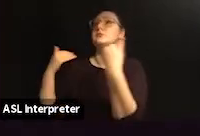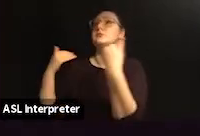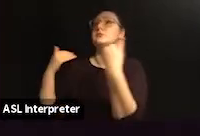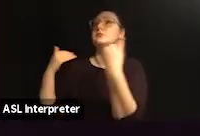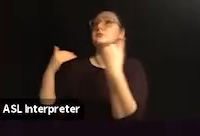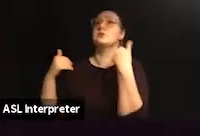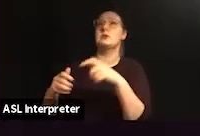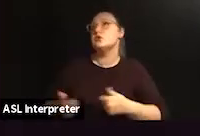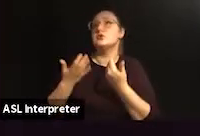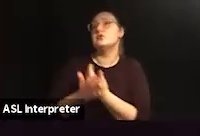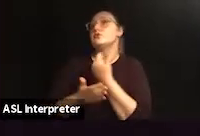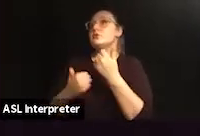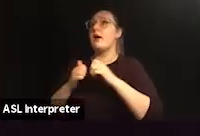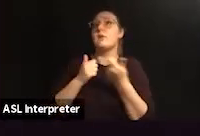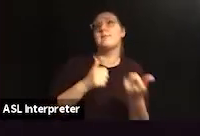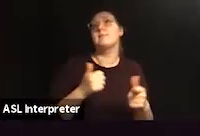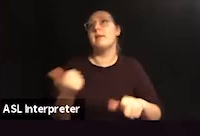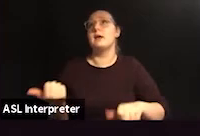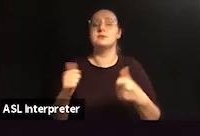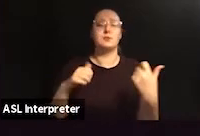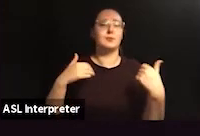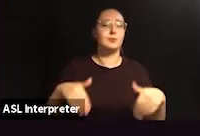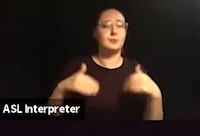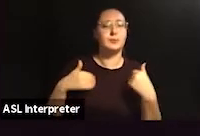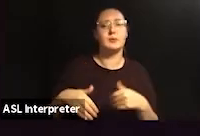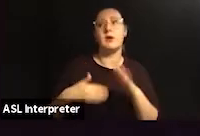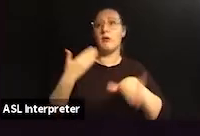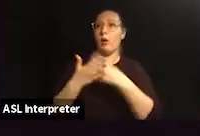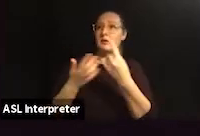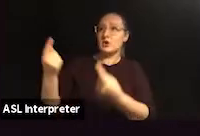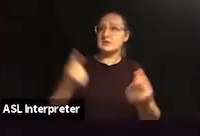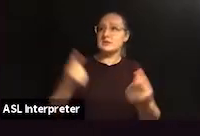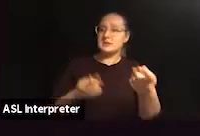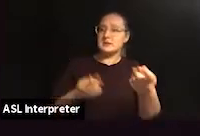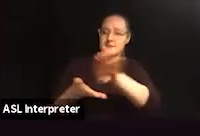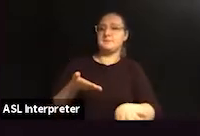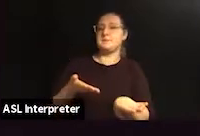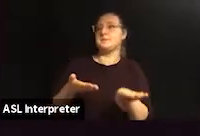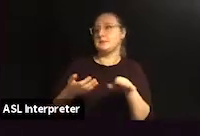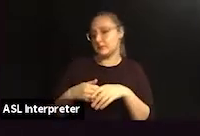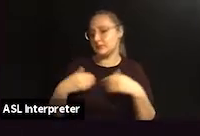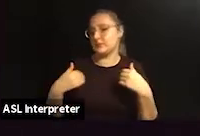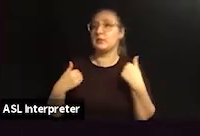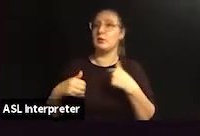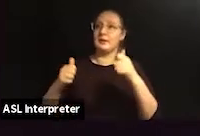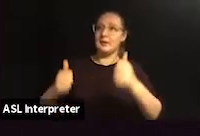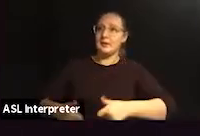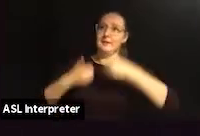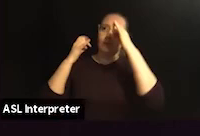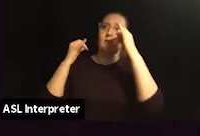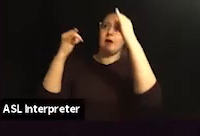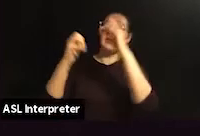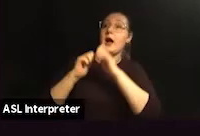and bestowed upon us the forgiveness of sins, keep us in eternal life by his grace, in Christ Jesus